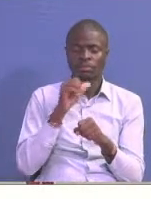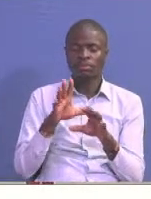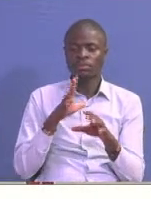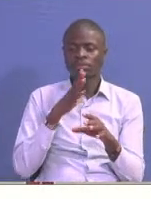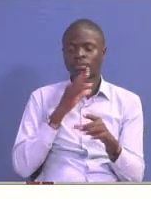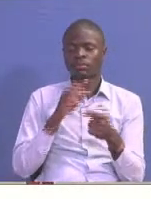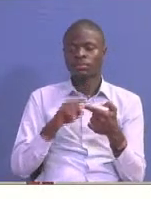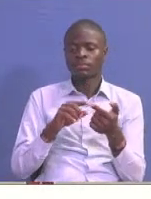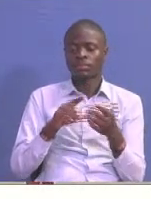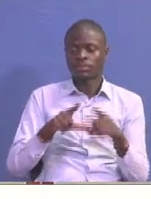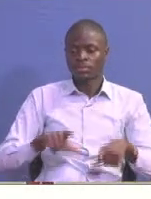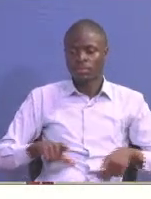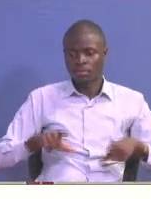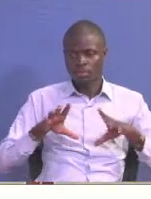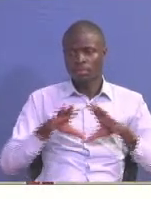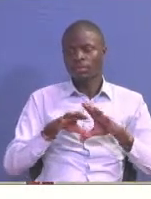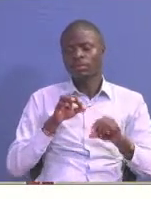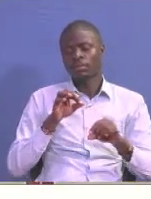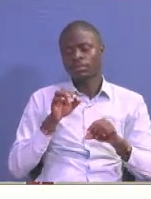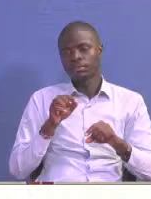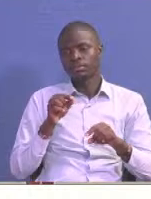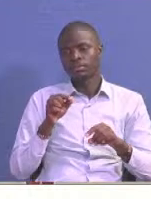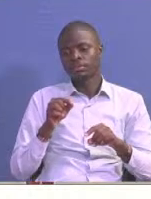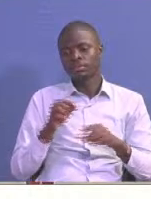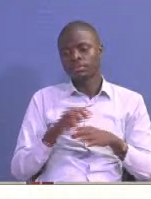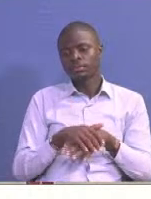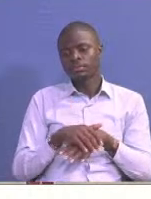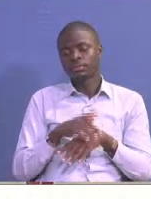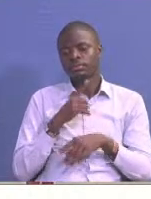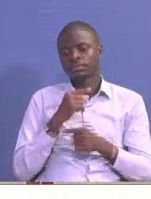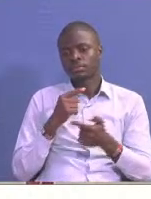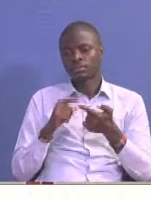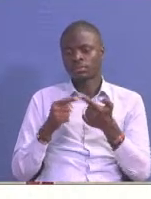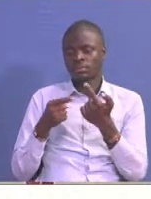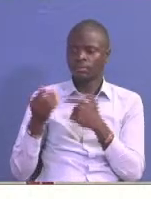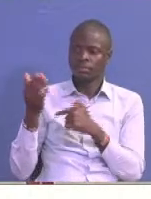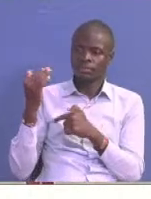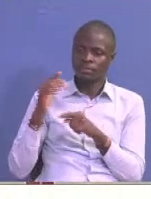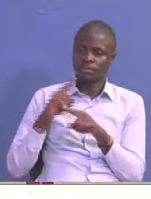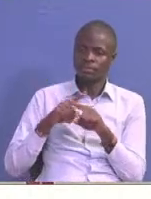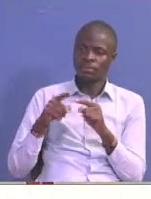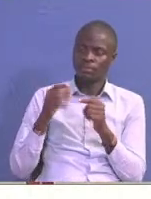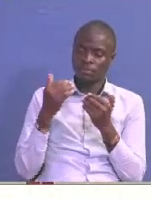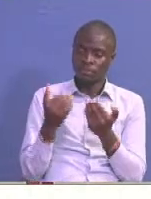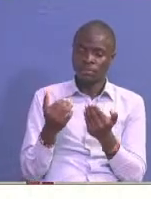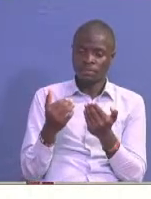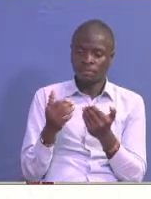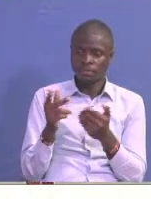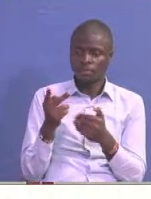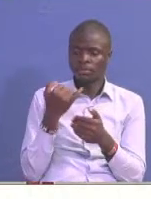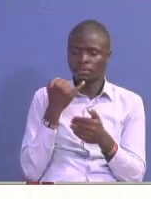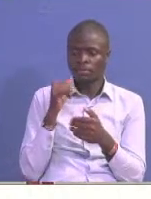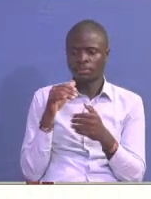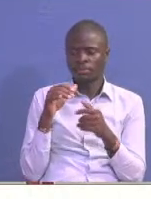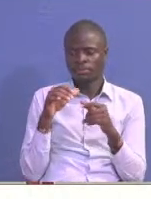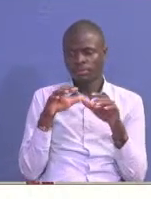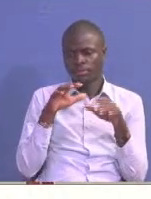after education. They wanted to come back. And even now, Kenya is a very attractive